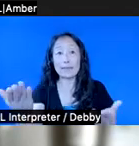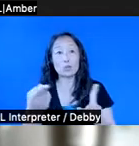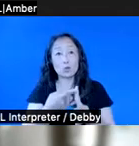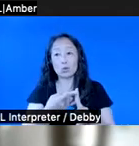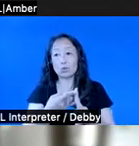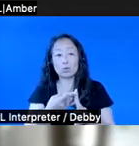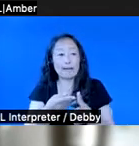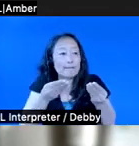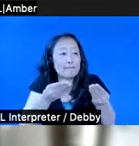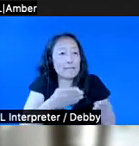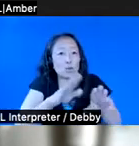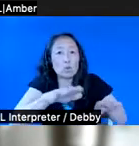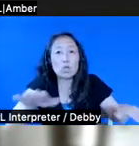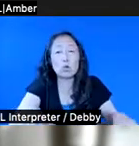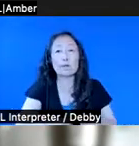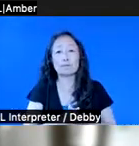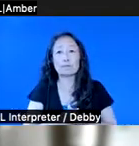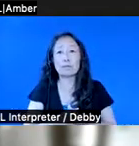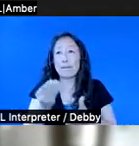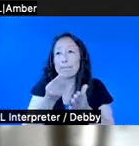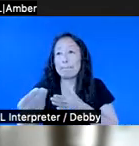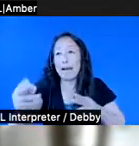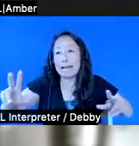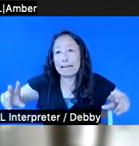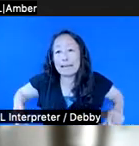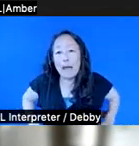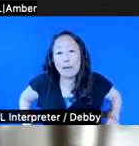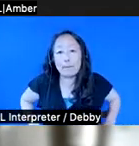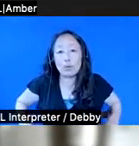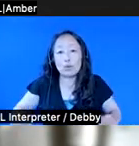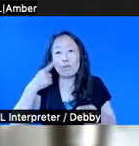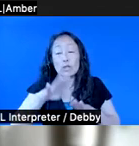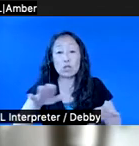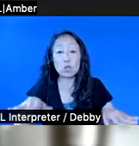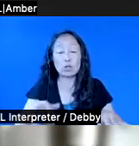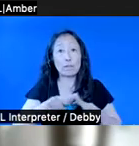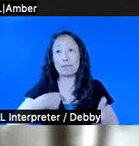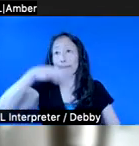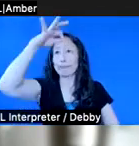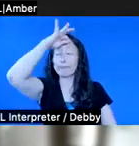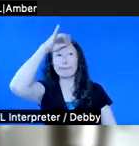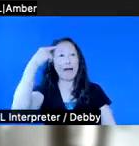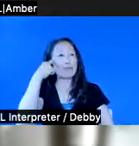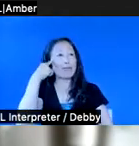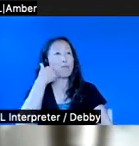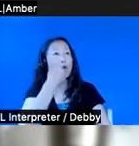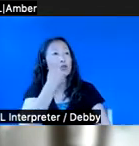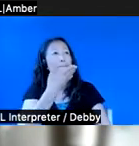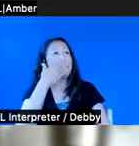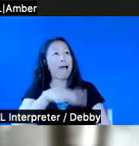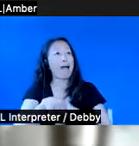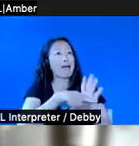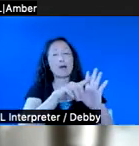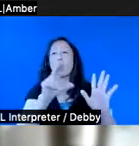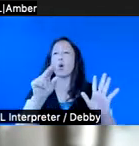in your children's mouths and diapers on their buns, but I didn't know that. So we all have these moments where we learn, to think, even to